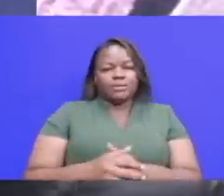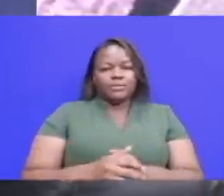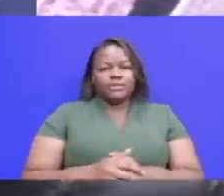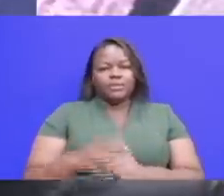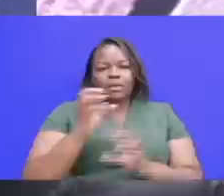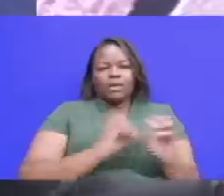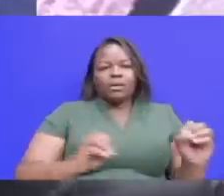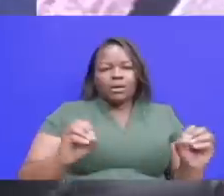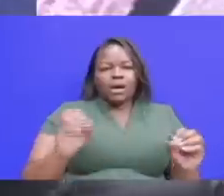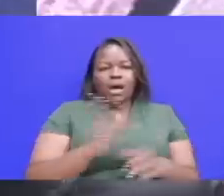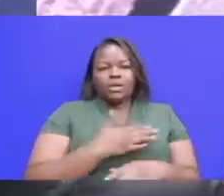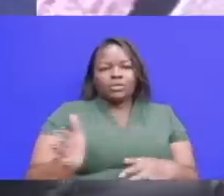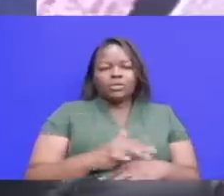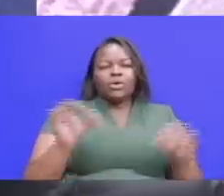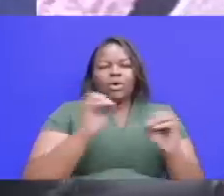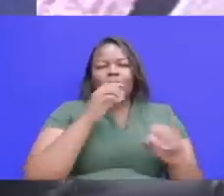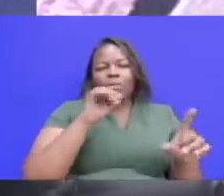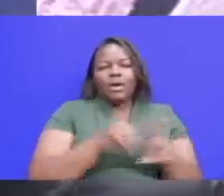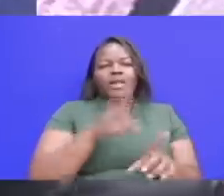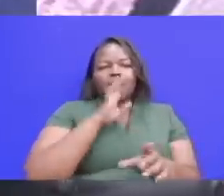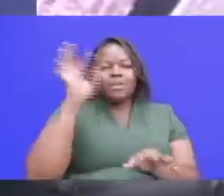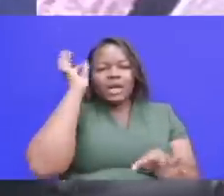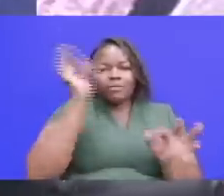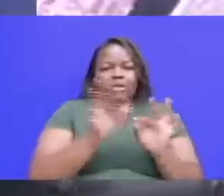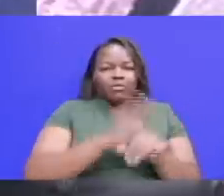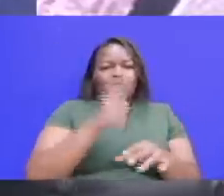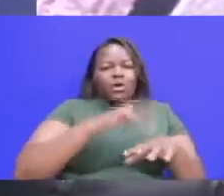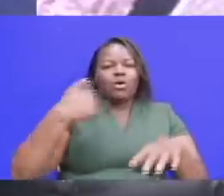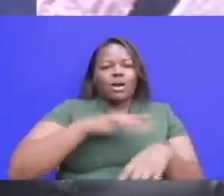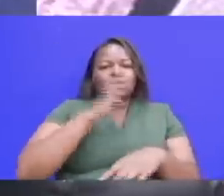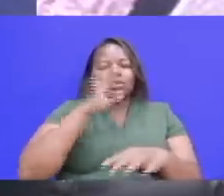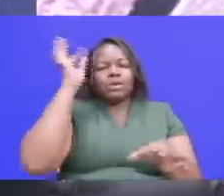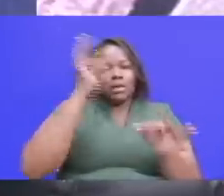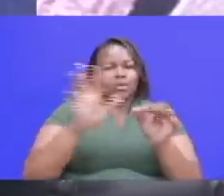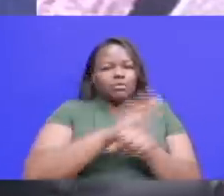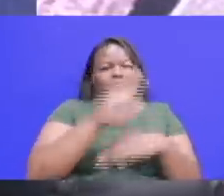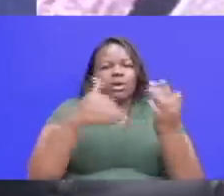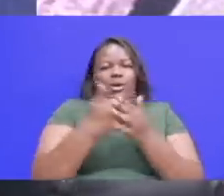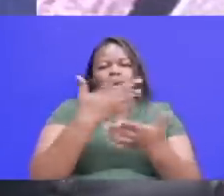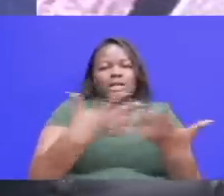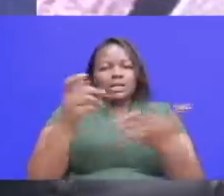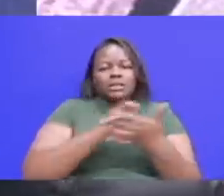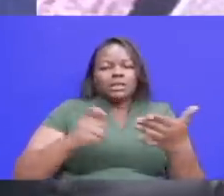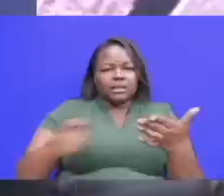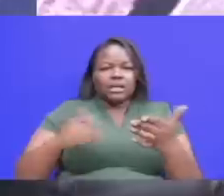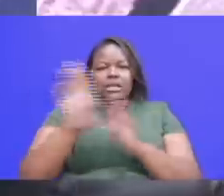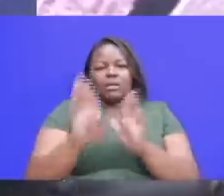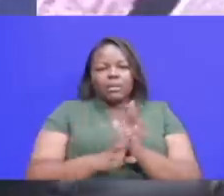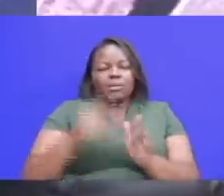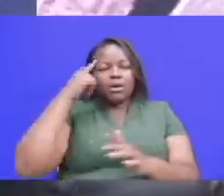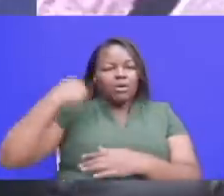brother, be faithful. That is the song. It calls us and asks us that, will you be faithful? All things that are written in the word of God, beloved, are for